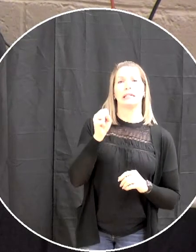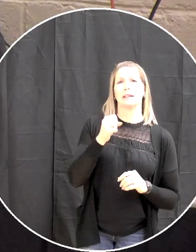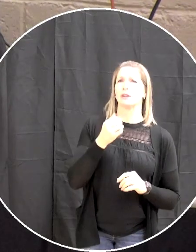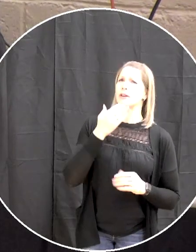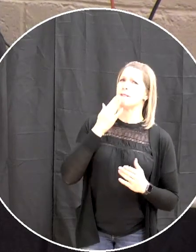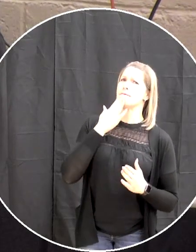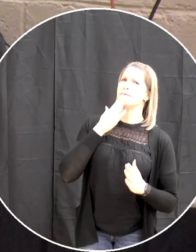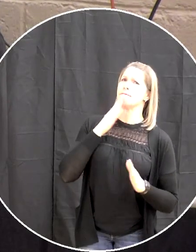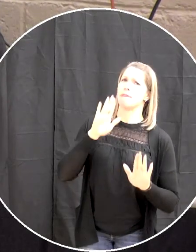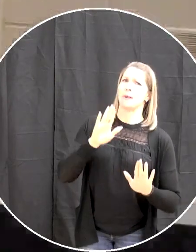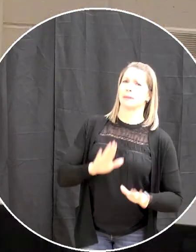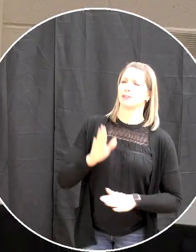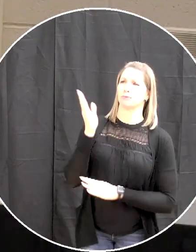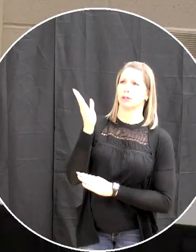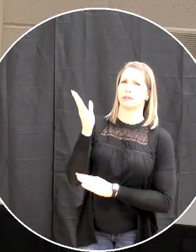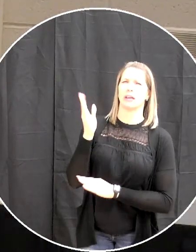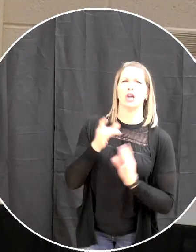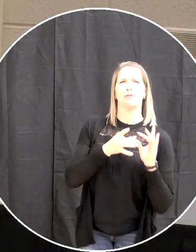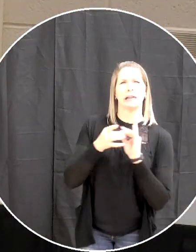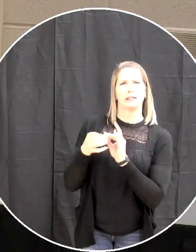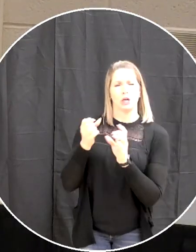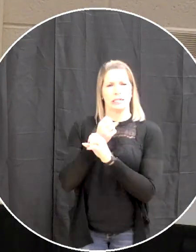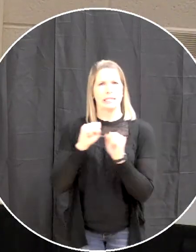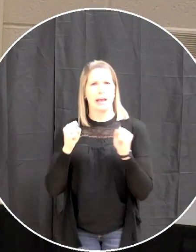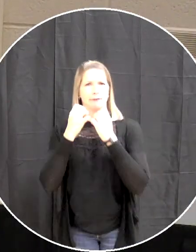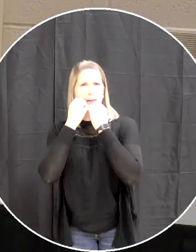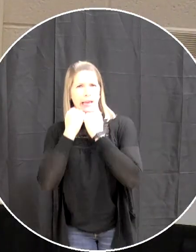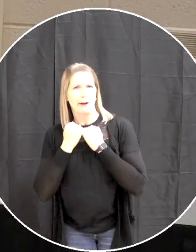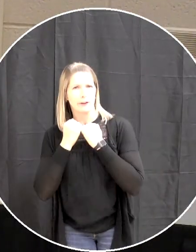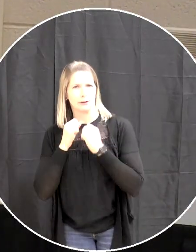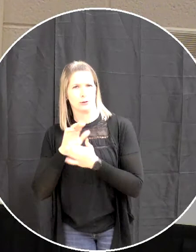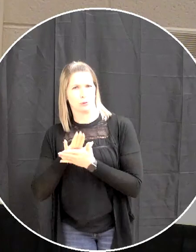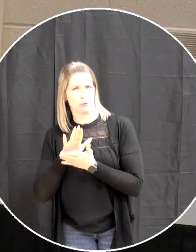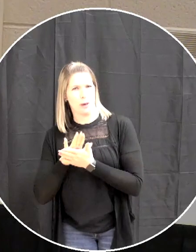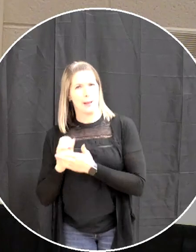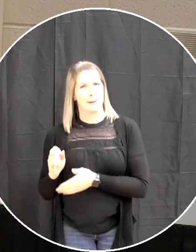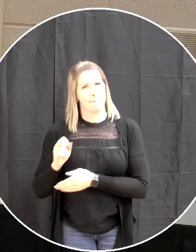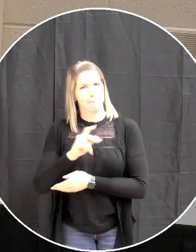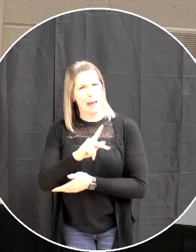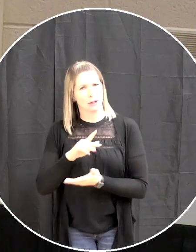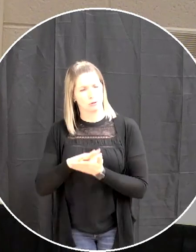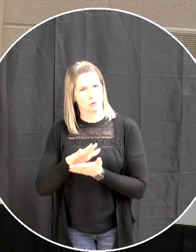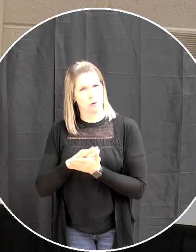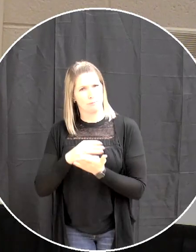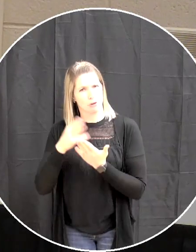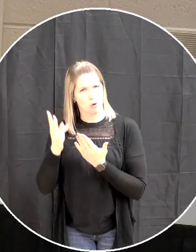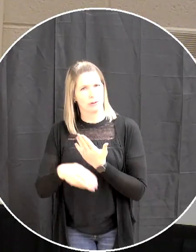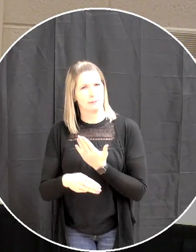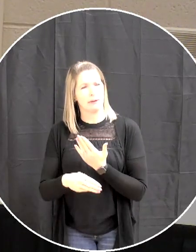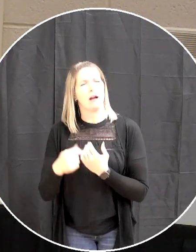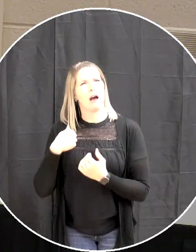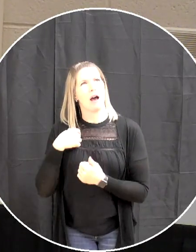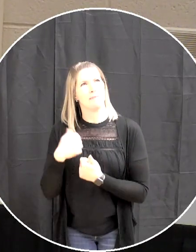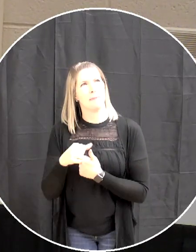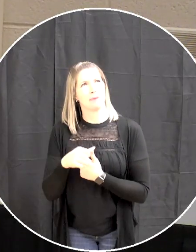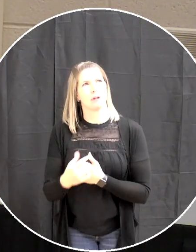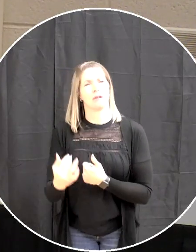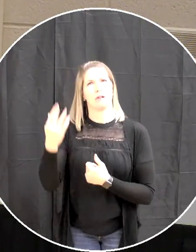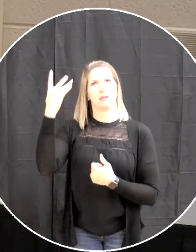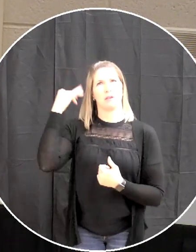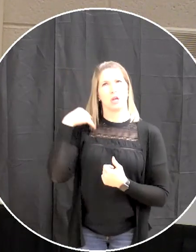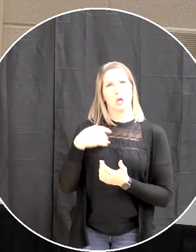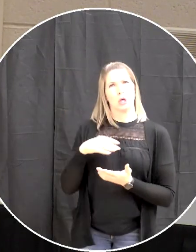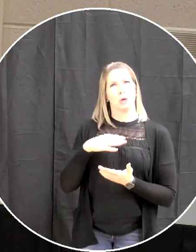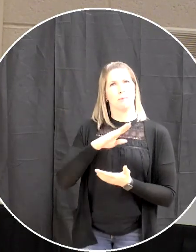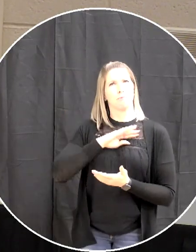to Safe Caring Schools, I suppose, or our back to school. When the board discussed back to school earlier this